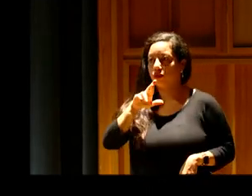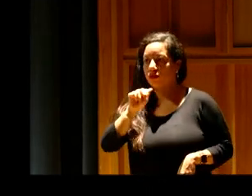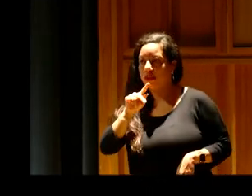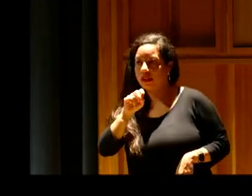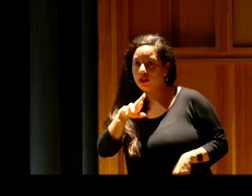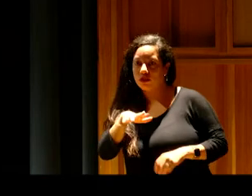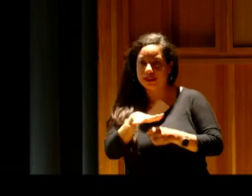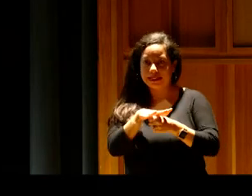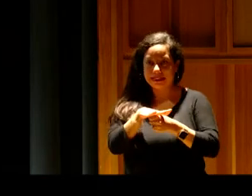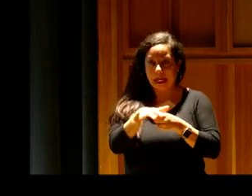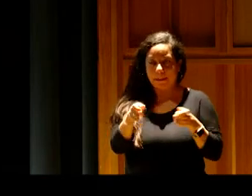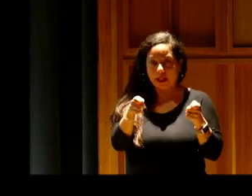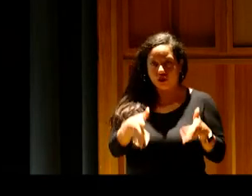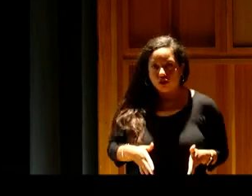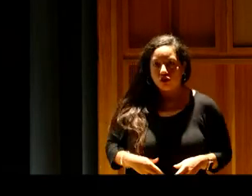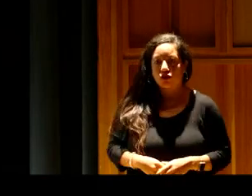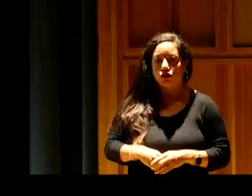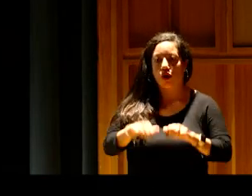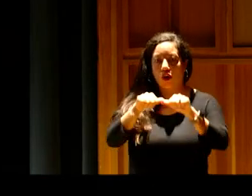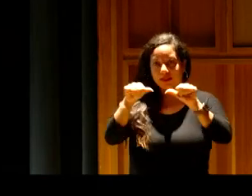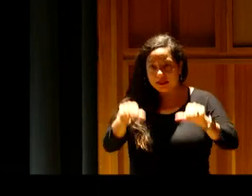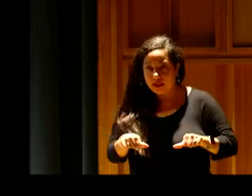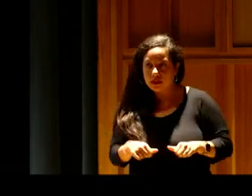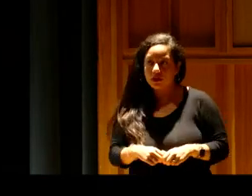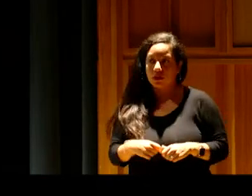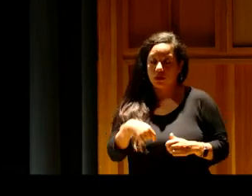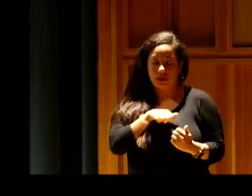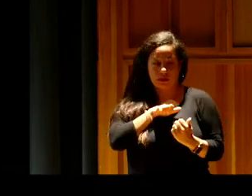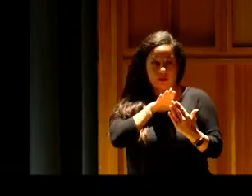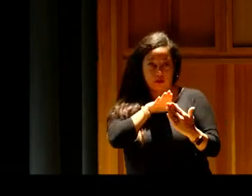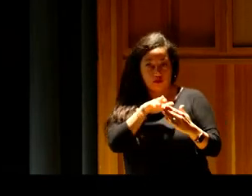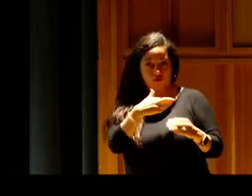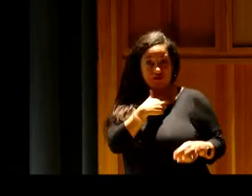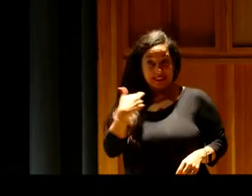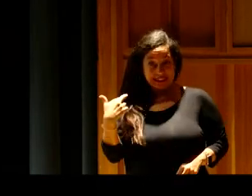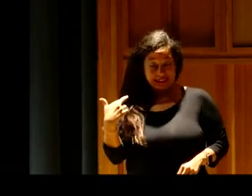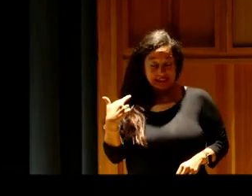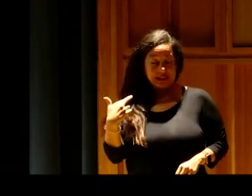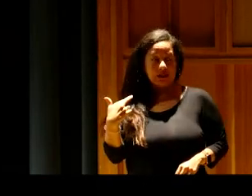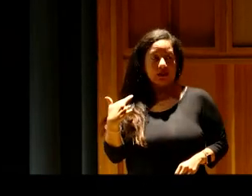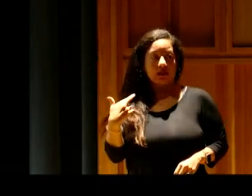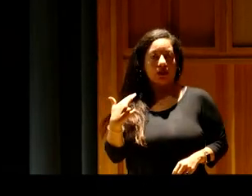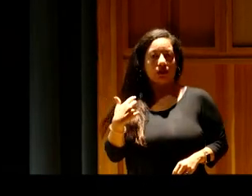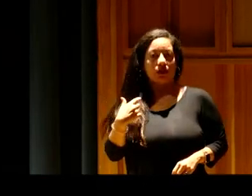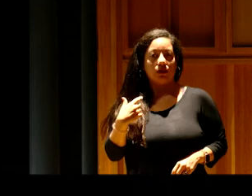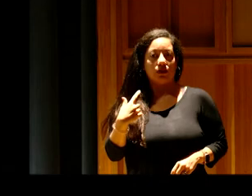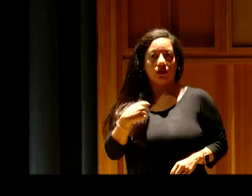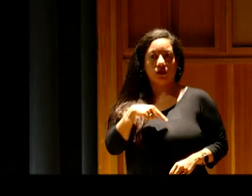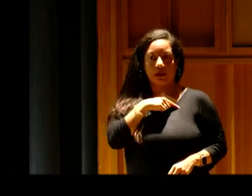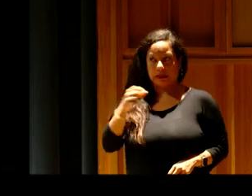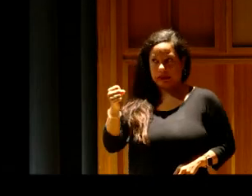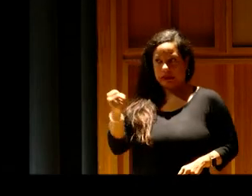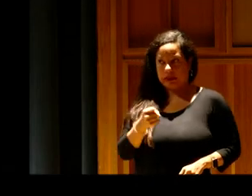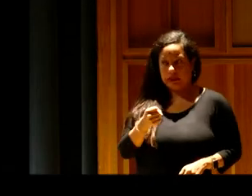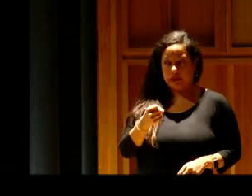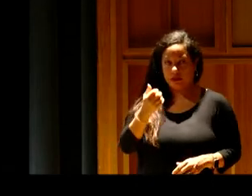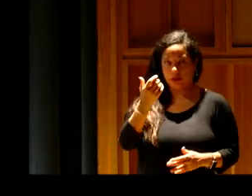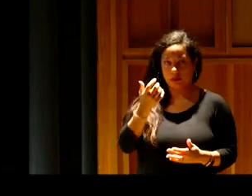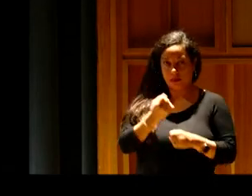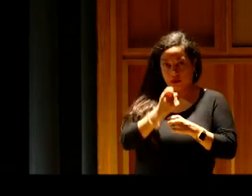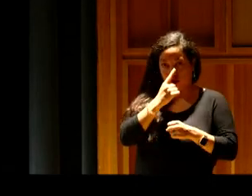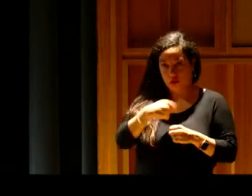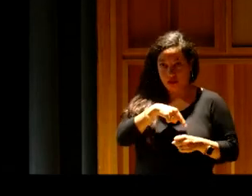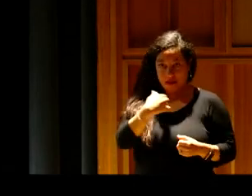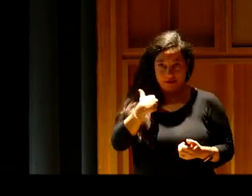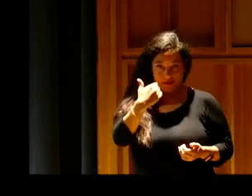managers, when we are confronted with a risk, we make sure we have expertise on that risk. If we have